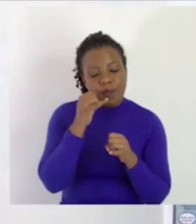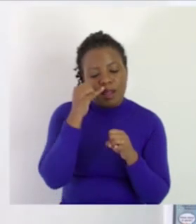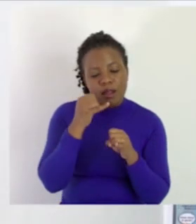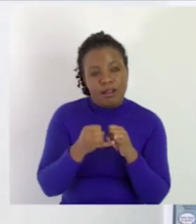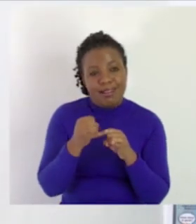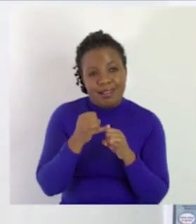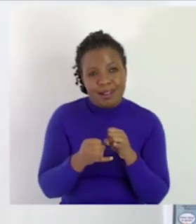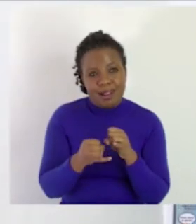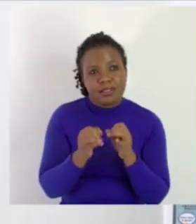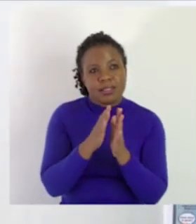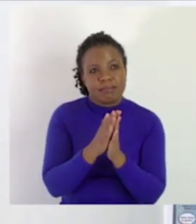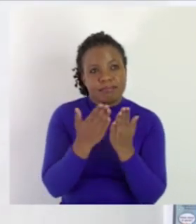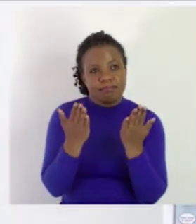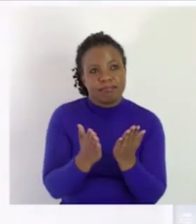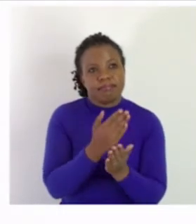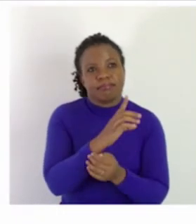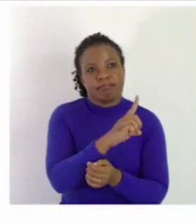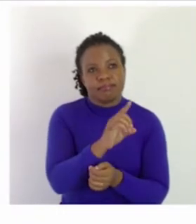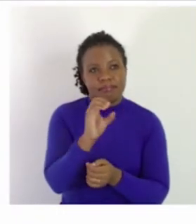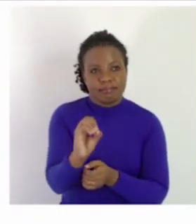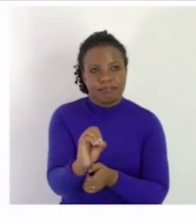let's turn to page 10.